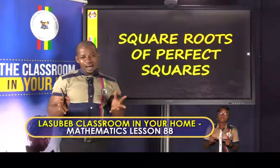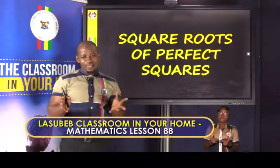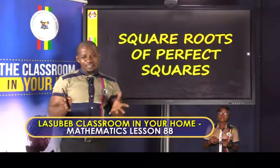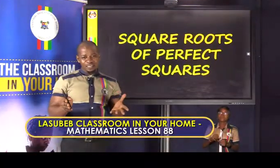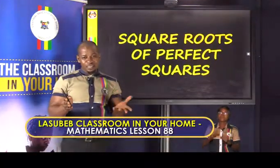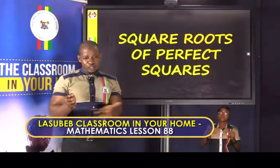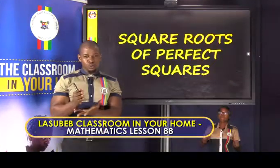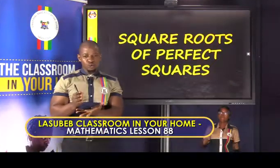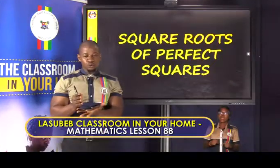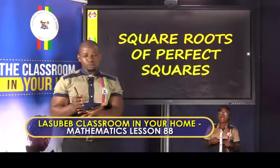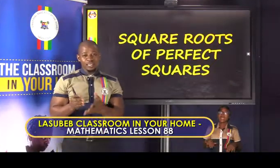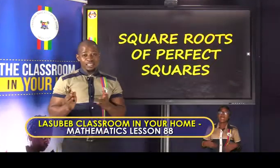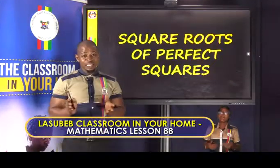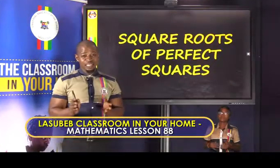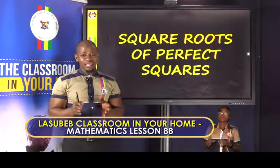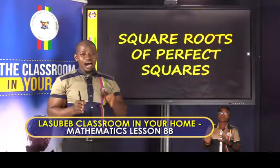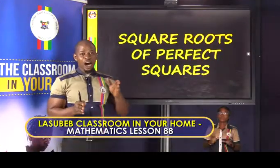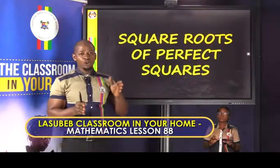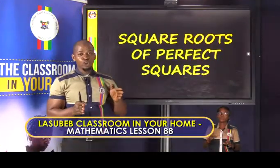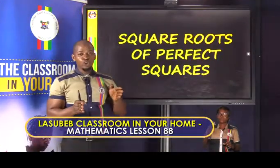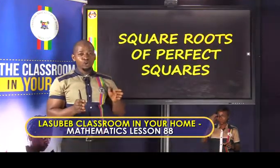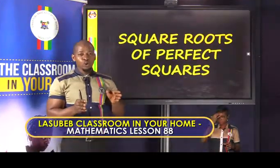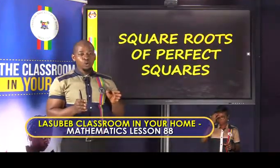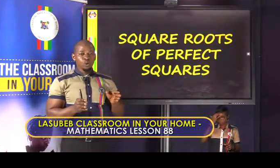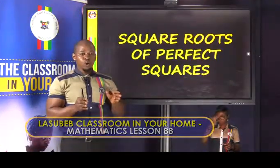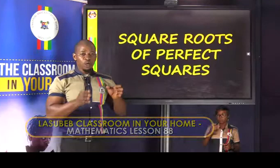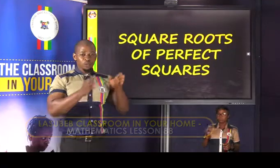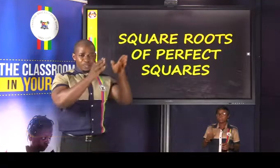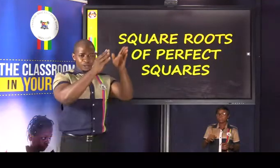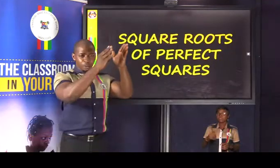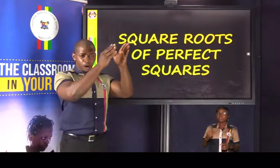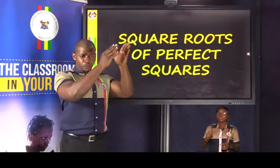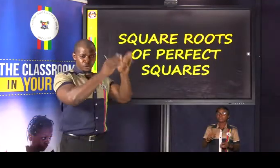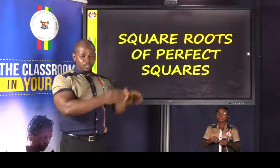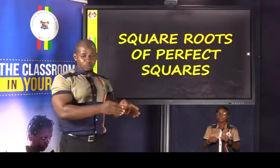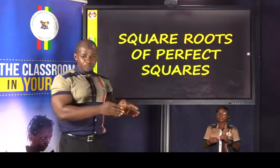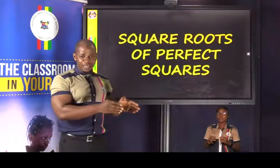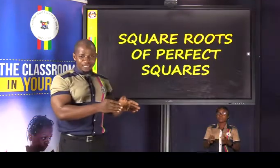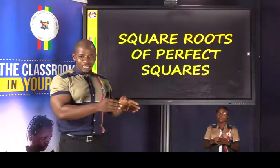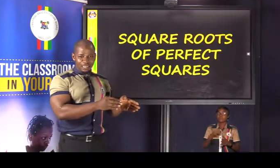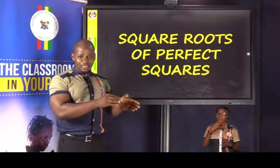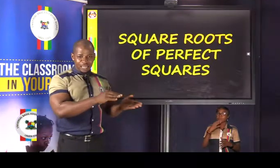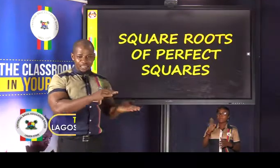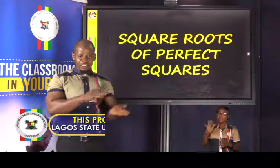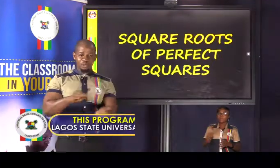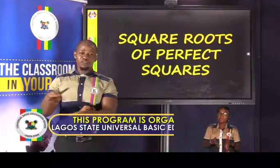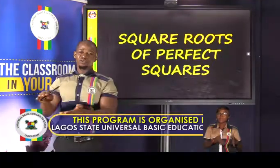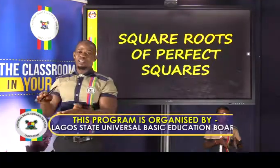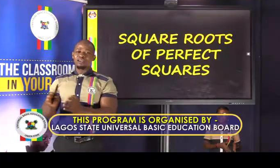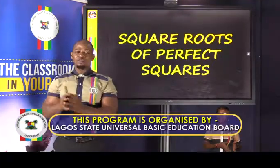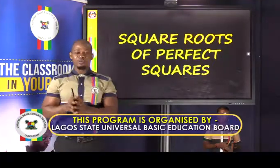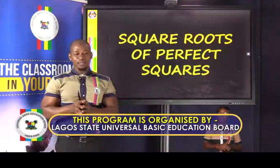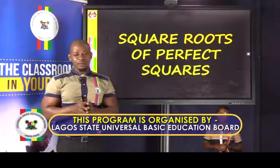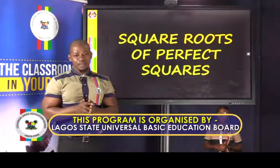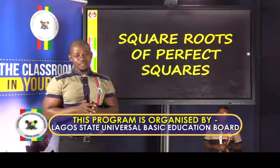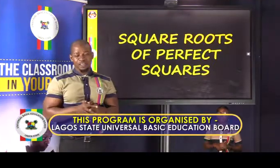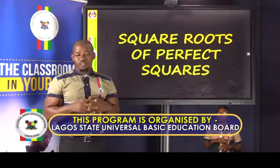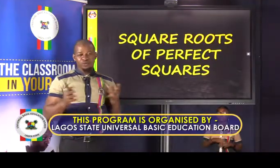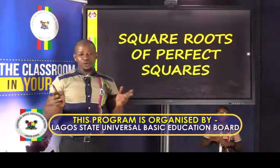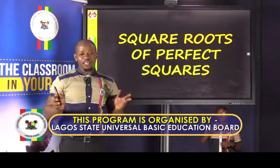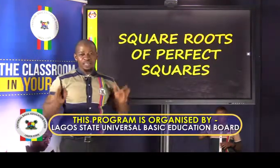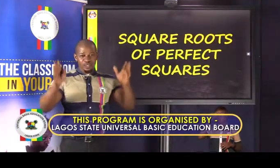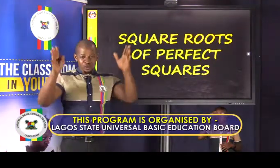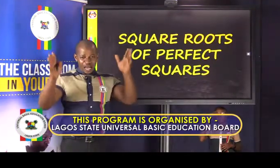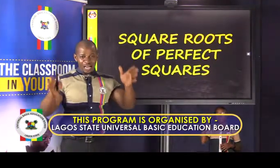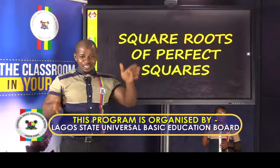you find the root? That is, how do you know the number of squares that will be by the side and the number of squares that will be by the base?